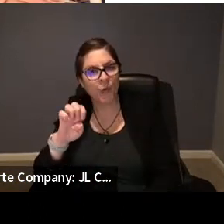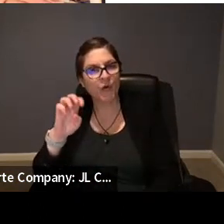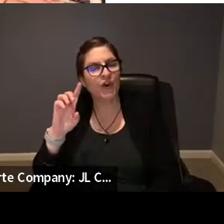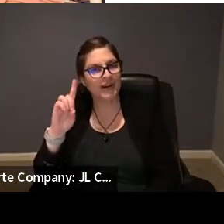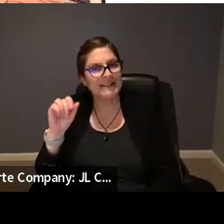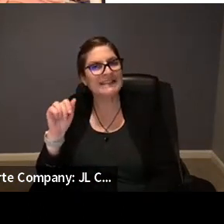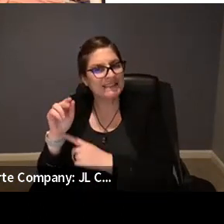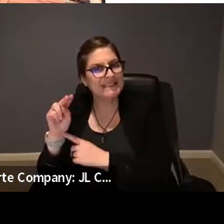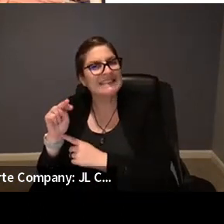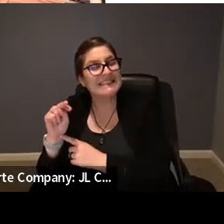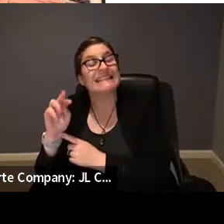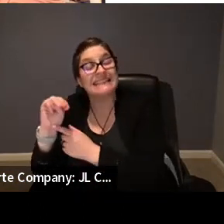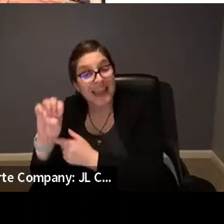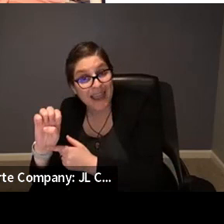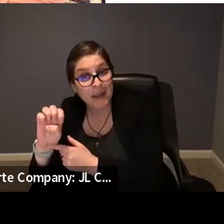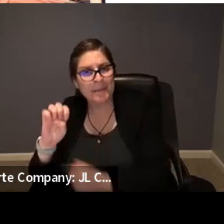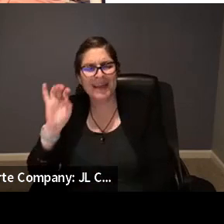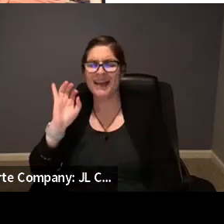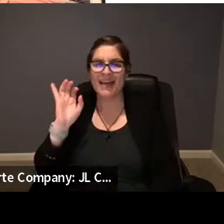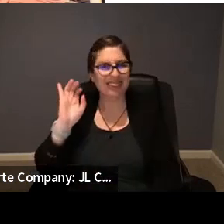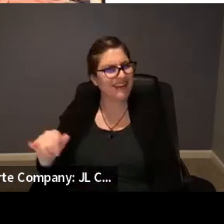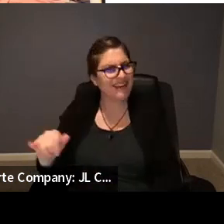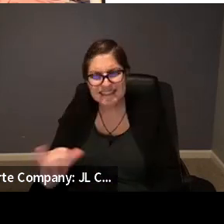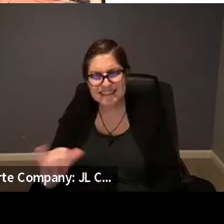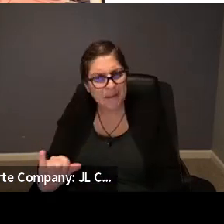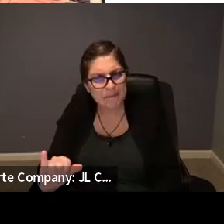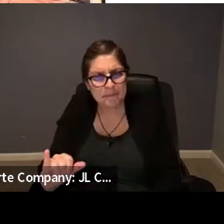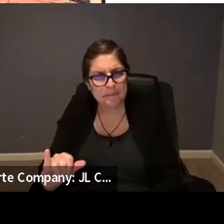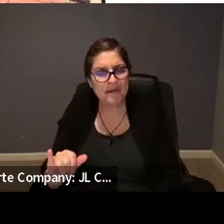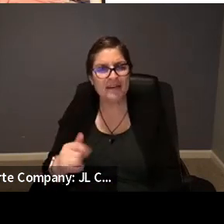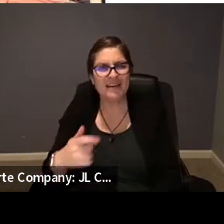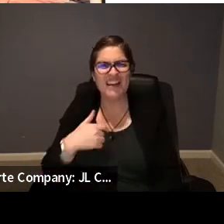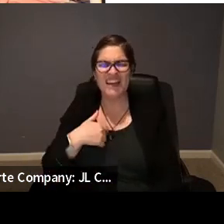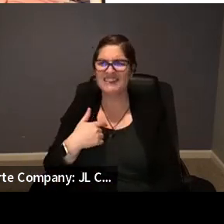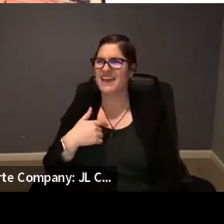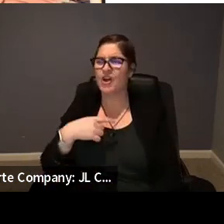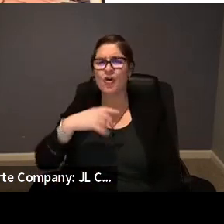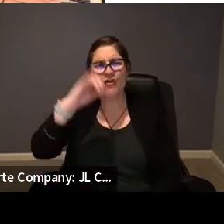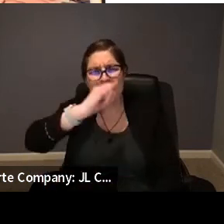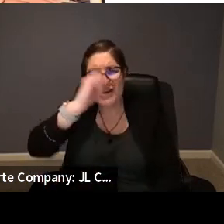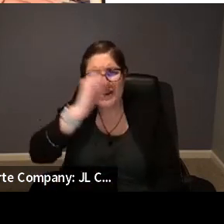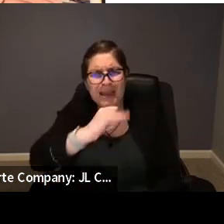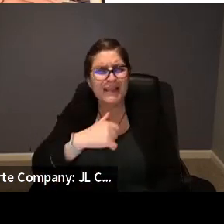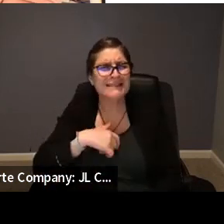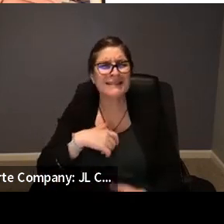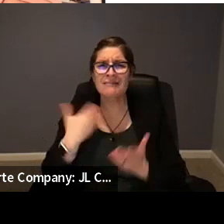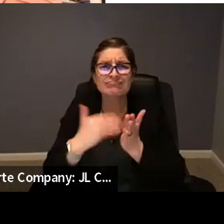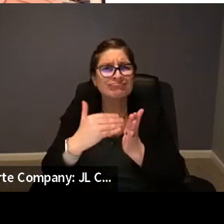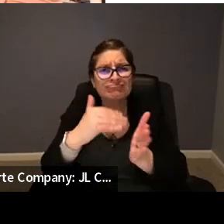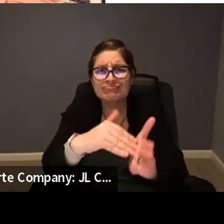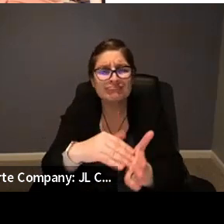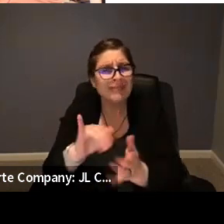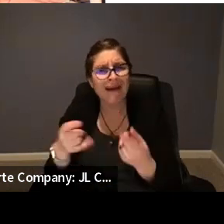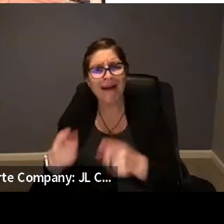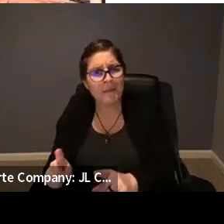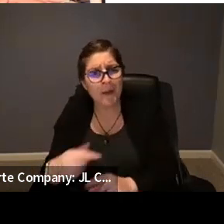it's actually wild how insidious this type of shit is, and the people are just cool with it. Right. And we